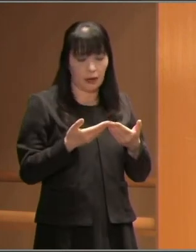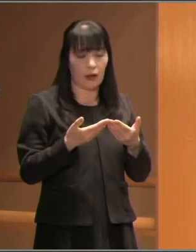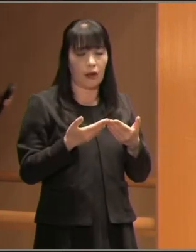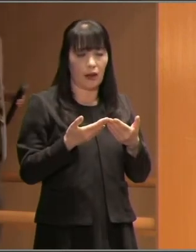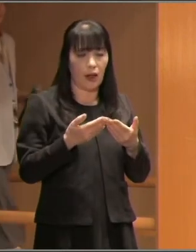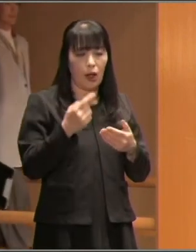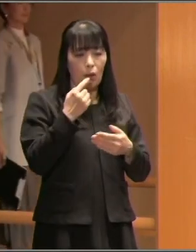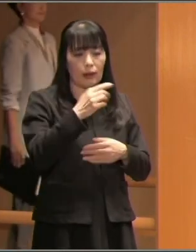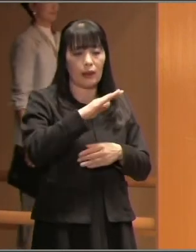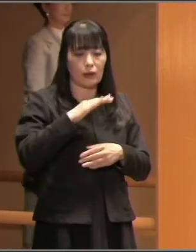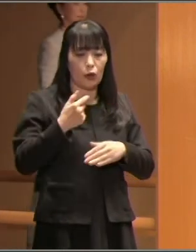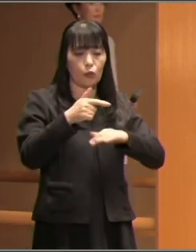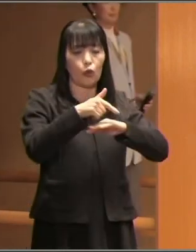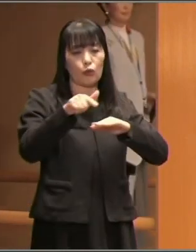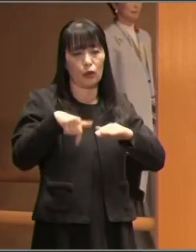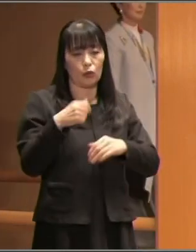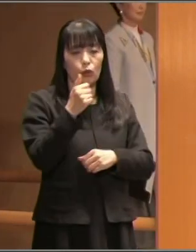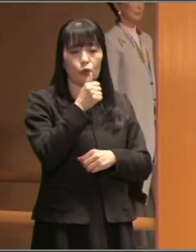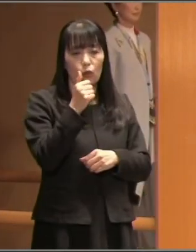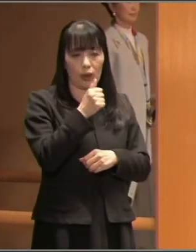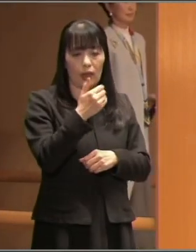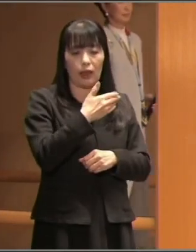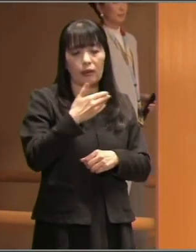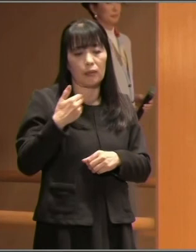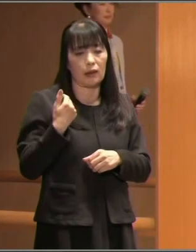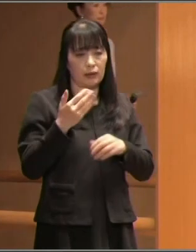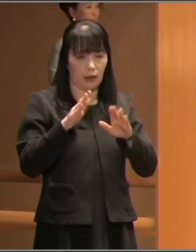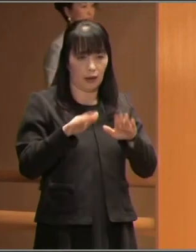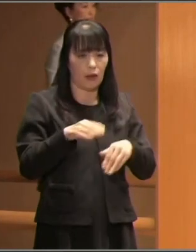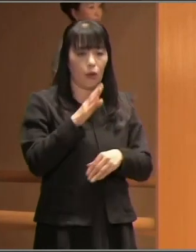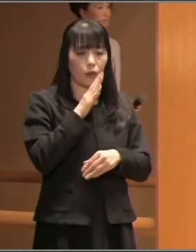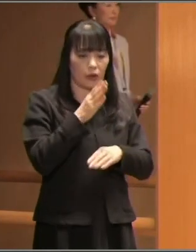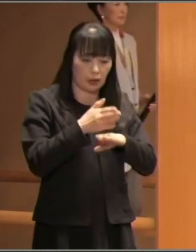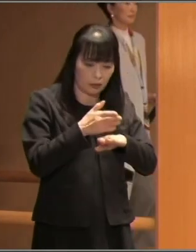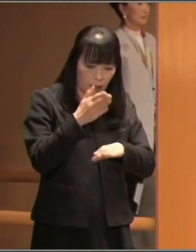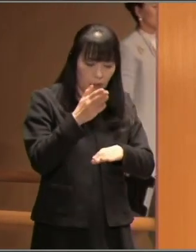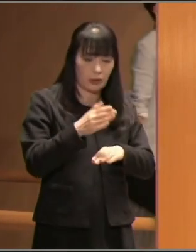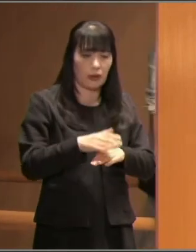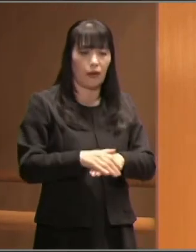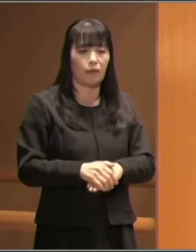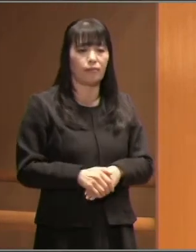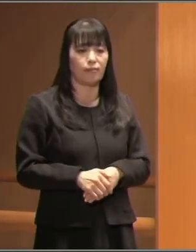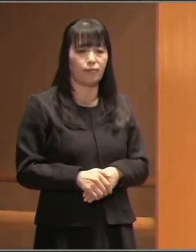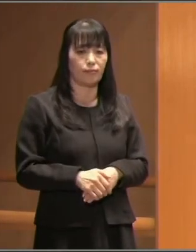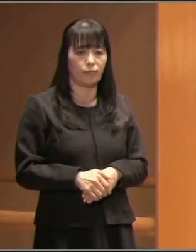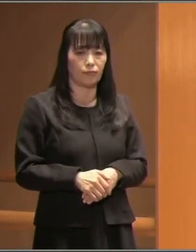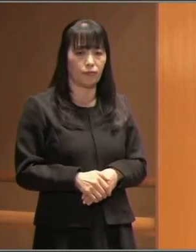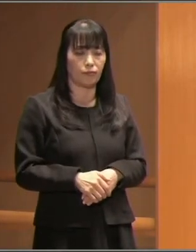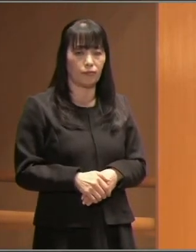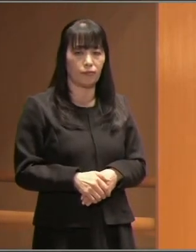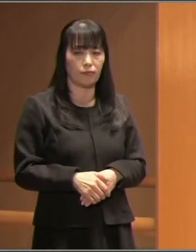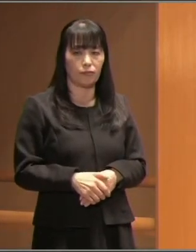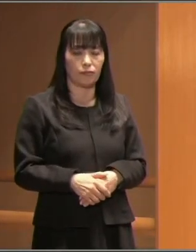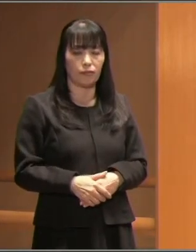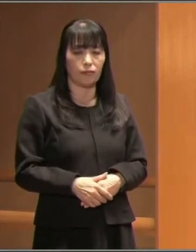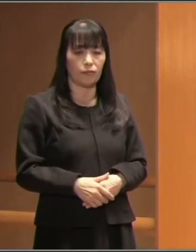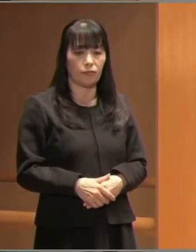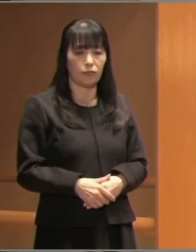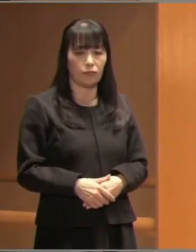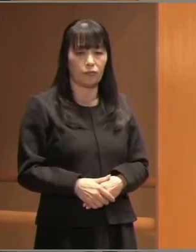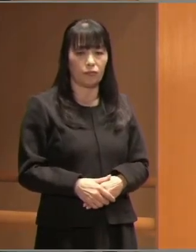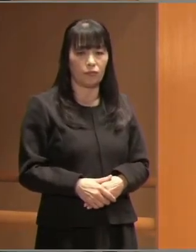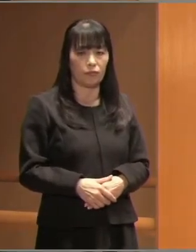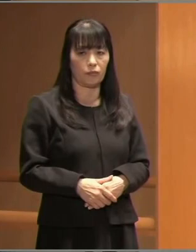for giving precious time for me to introduce my project to the audience. Thank you very much for your kind